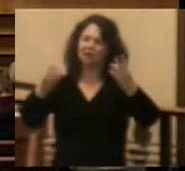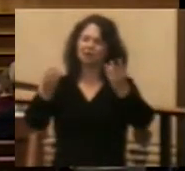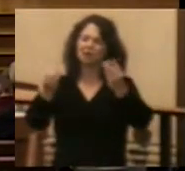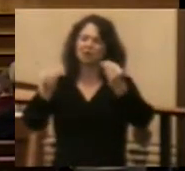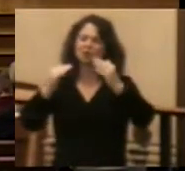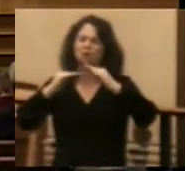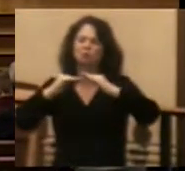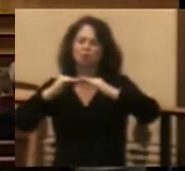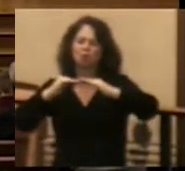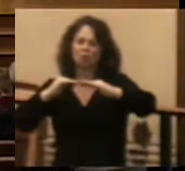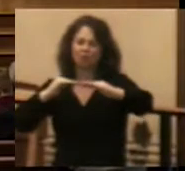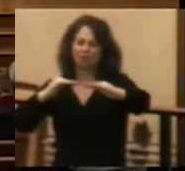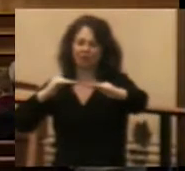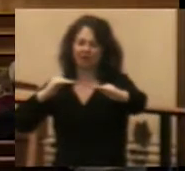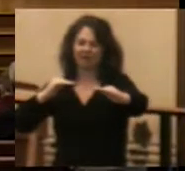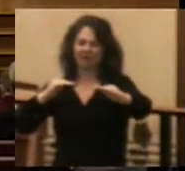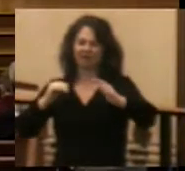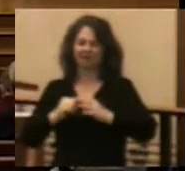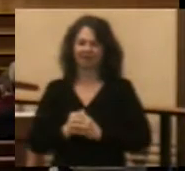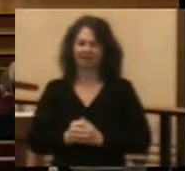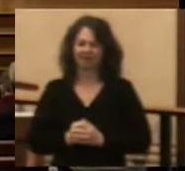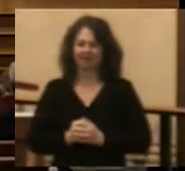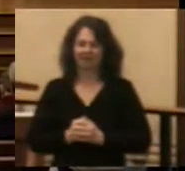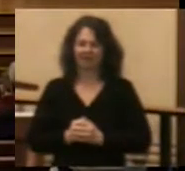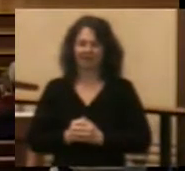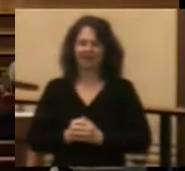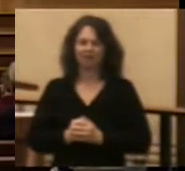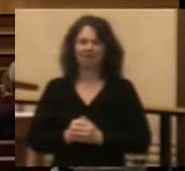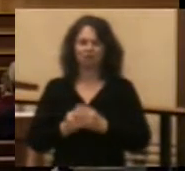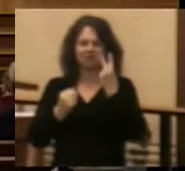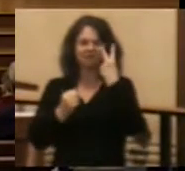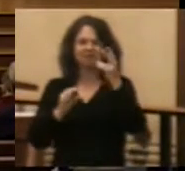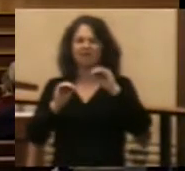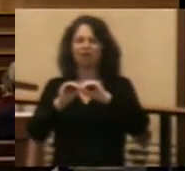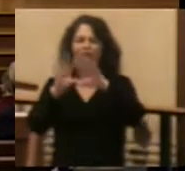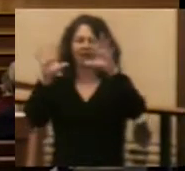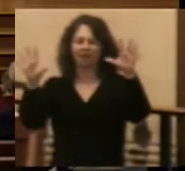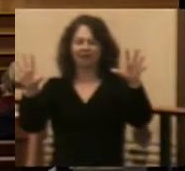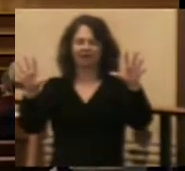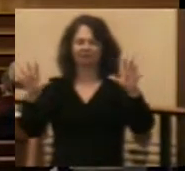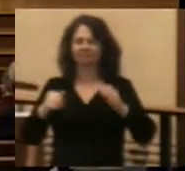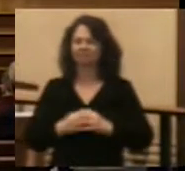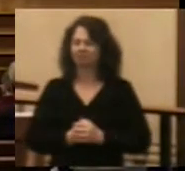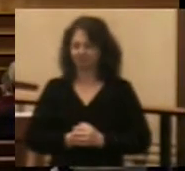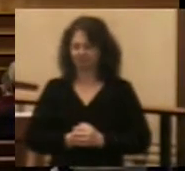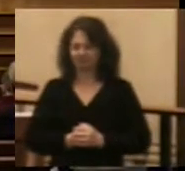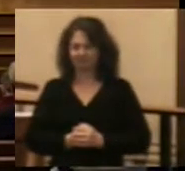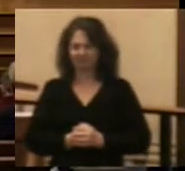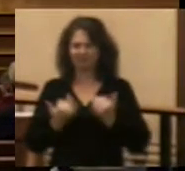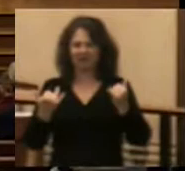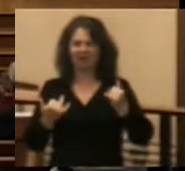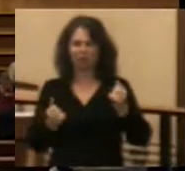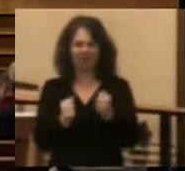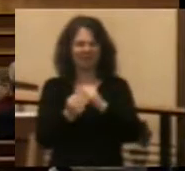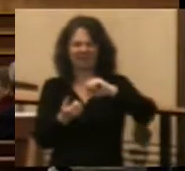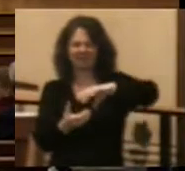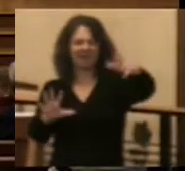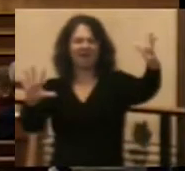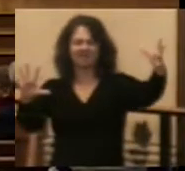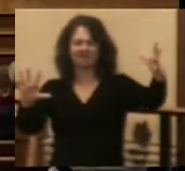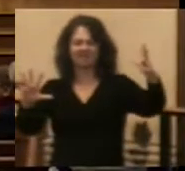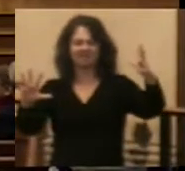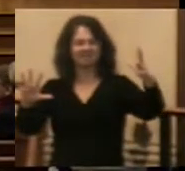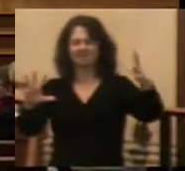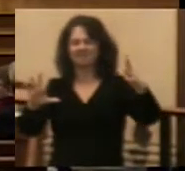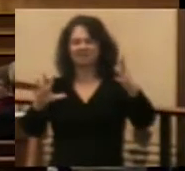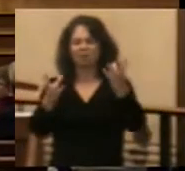ground. And that opening that up, opening into the chaos, is a clear vision of our God